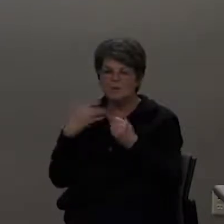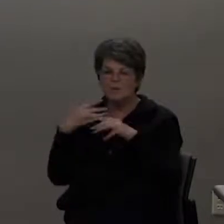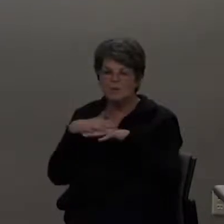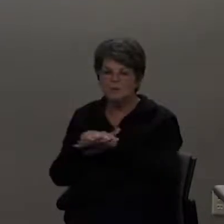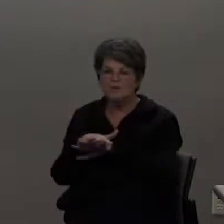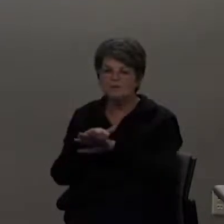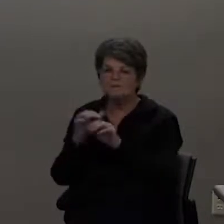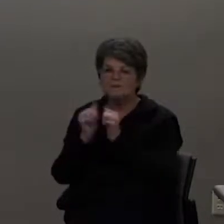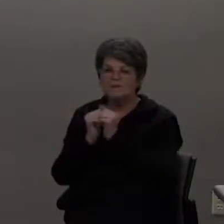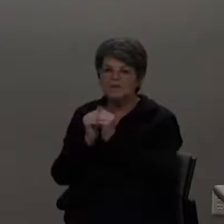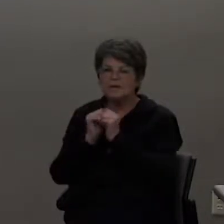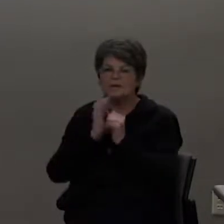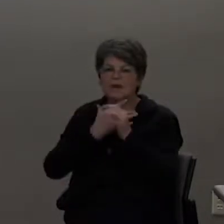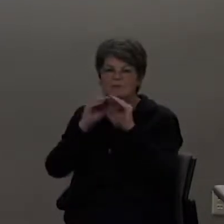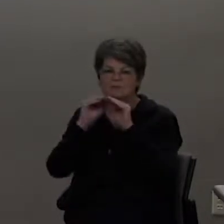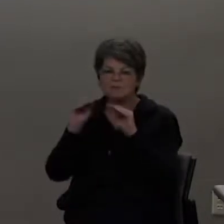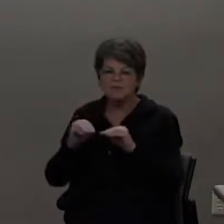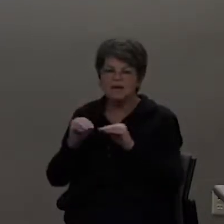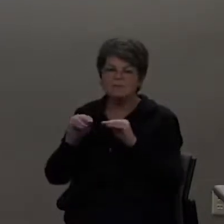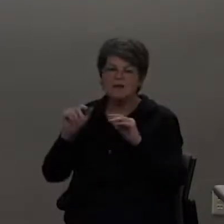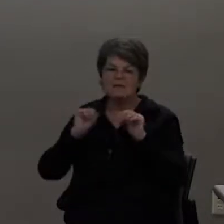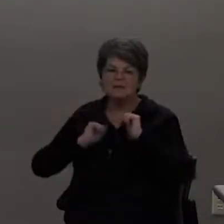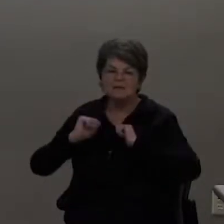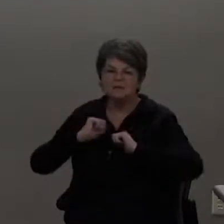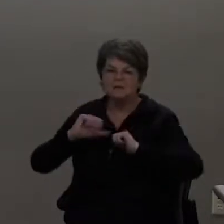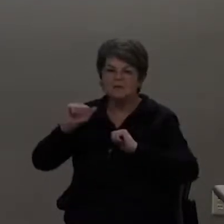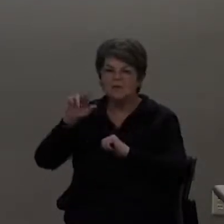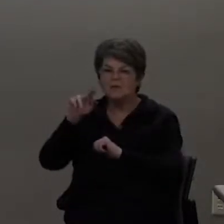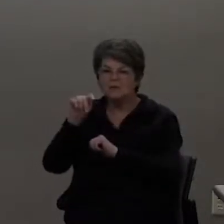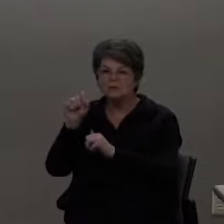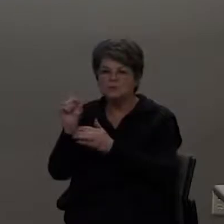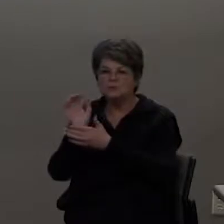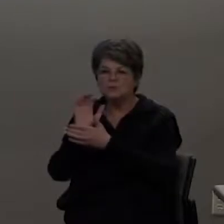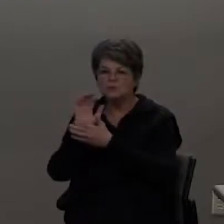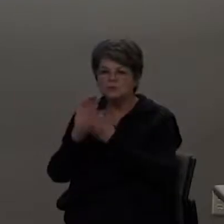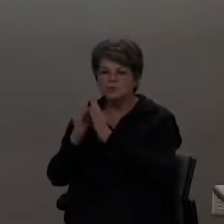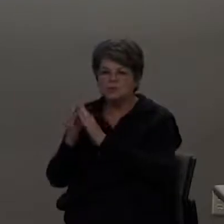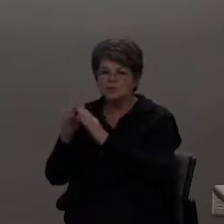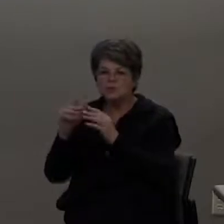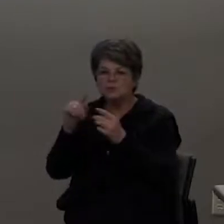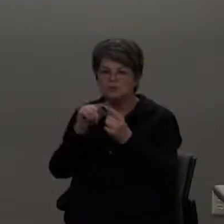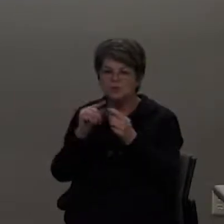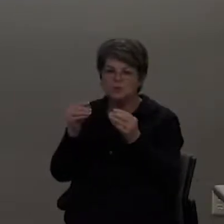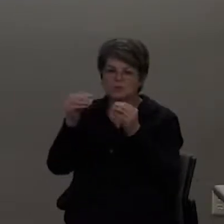existing resources like our museums and our theaters and our arts community into a